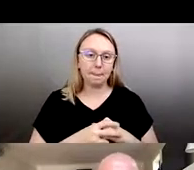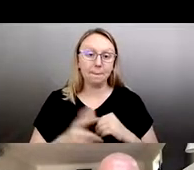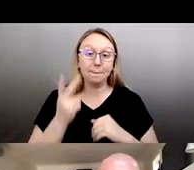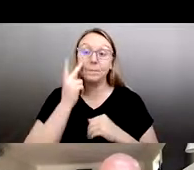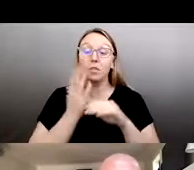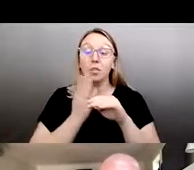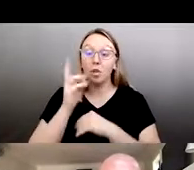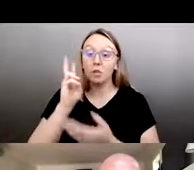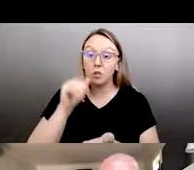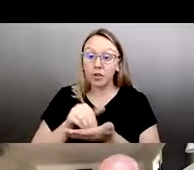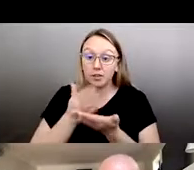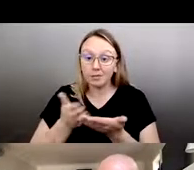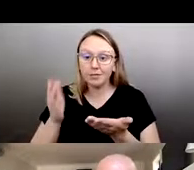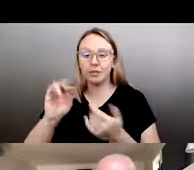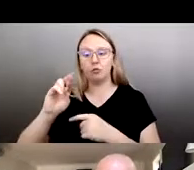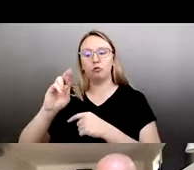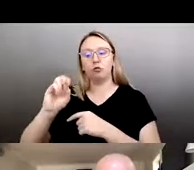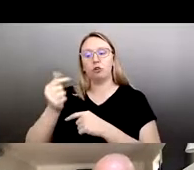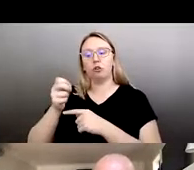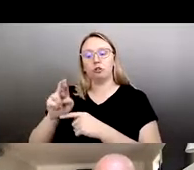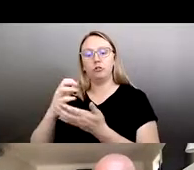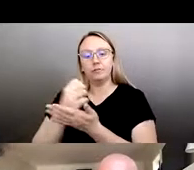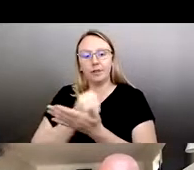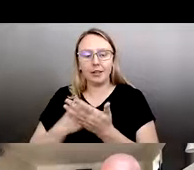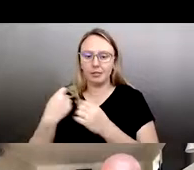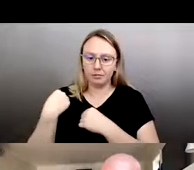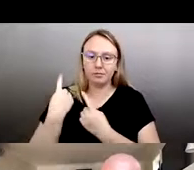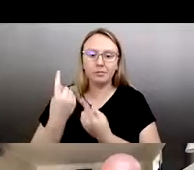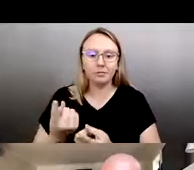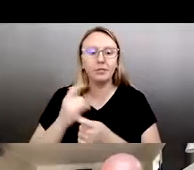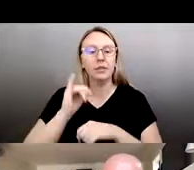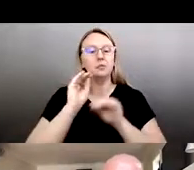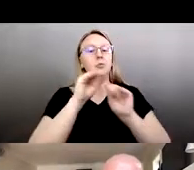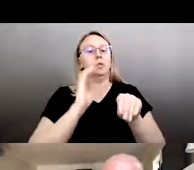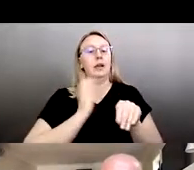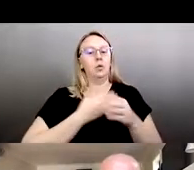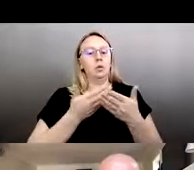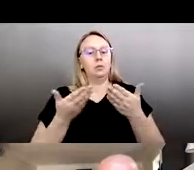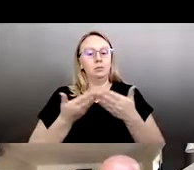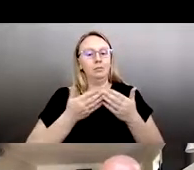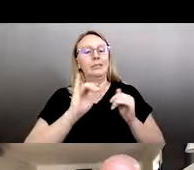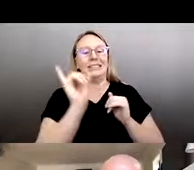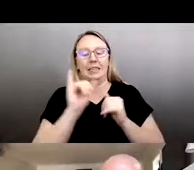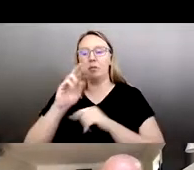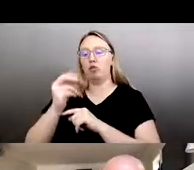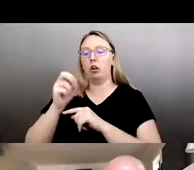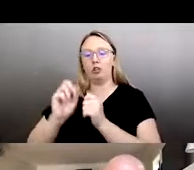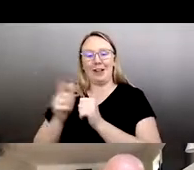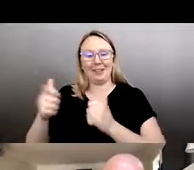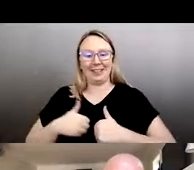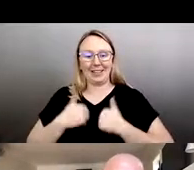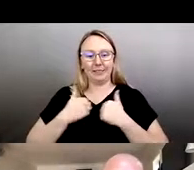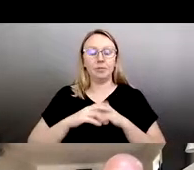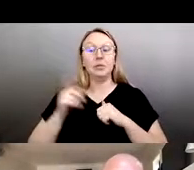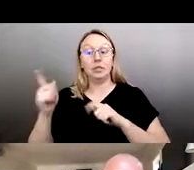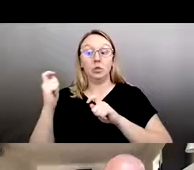that Roger collected over the years that are installed in our space, as I mentioned, for the most part, exactly how he lived with them. Roger generously donated this collection to the